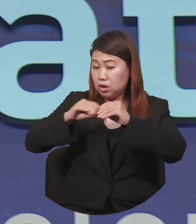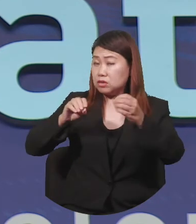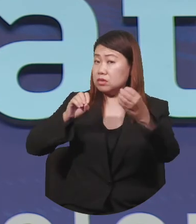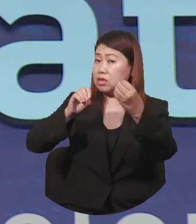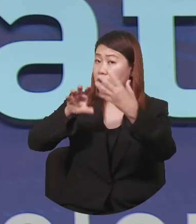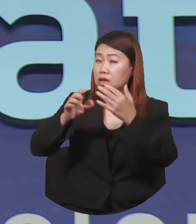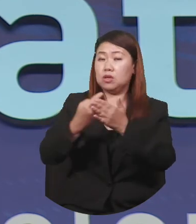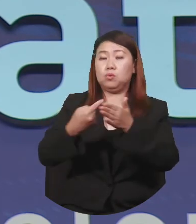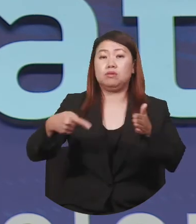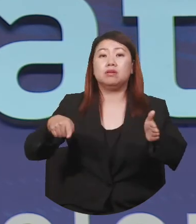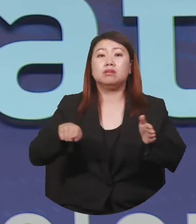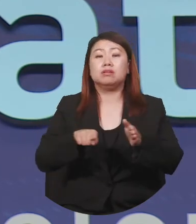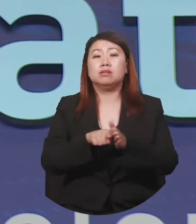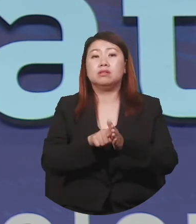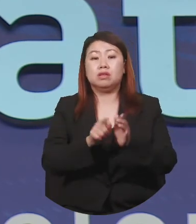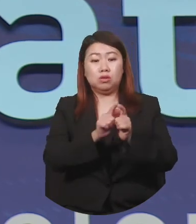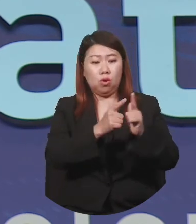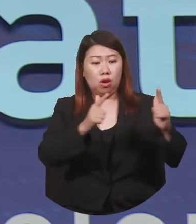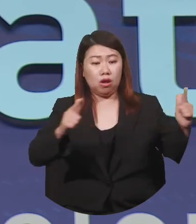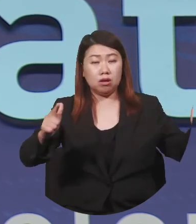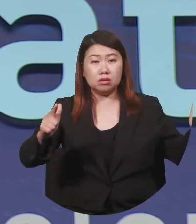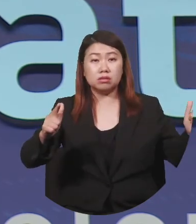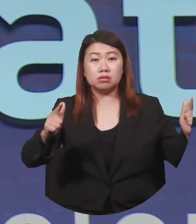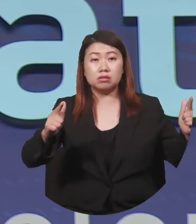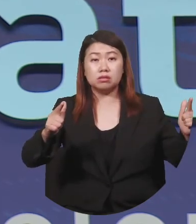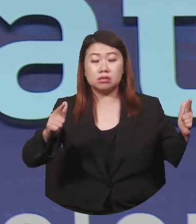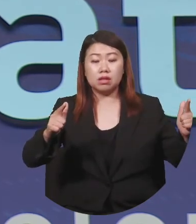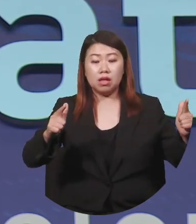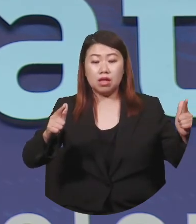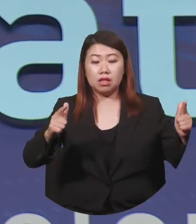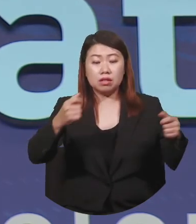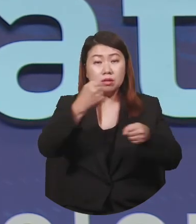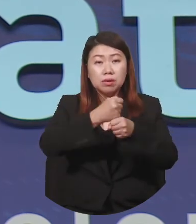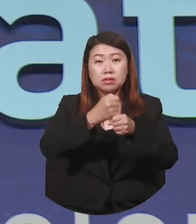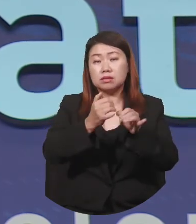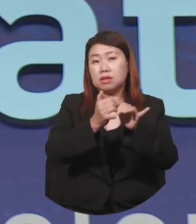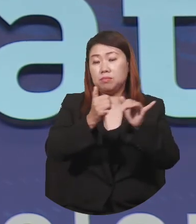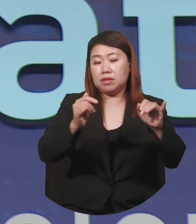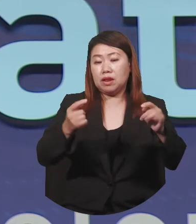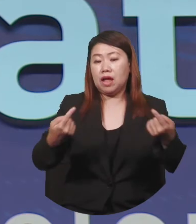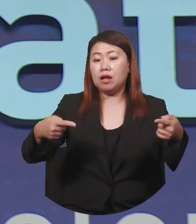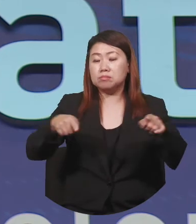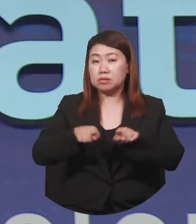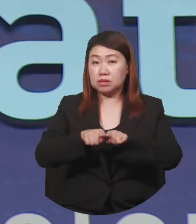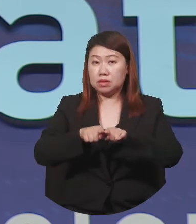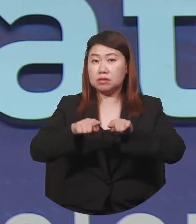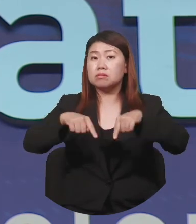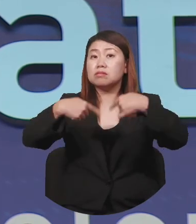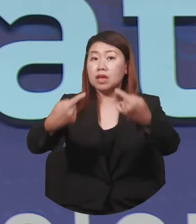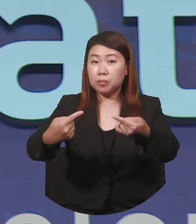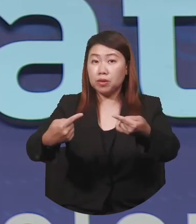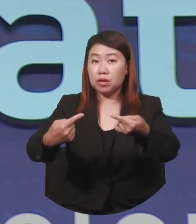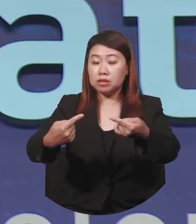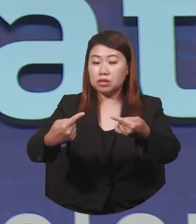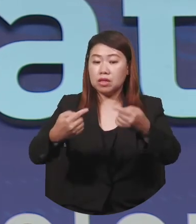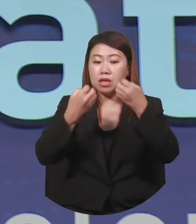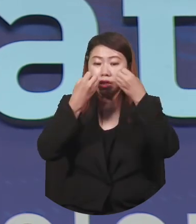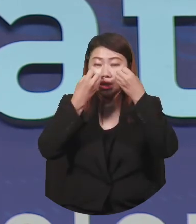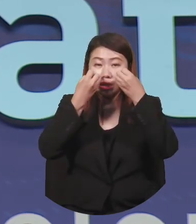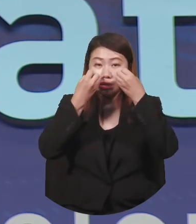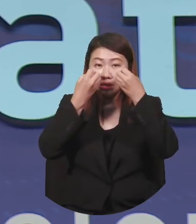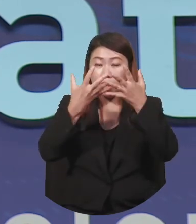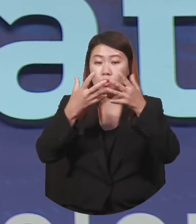for a new form of a partnership where a greater variety of development cooperation